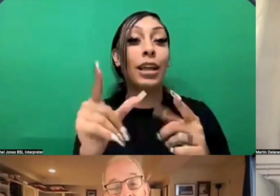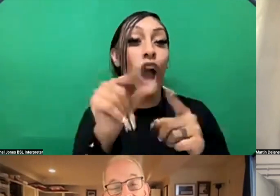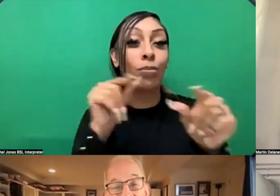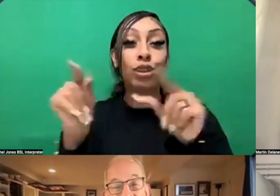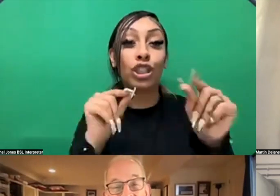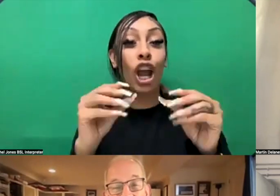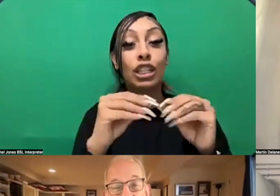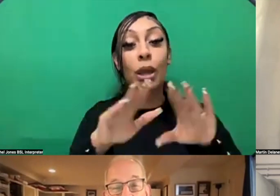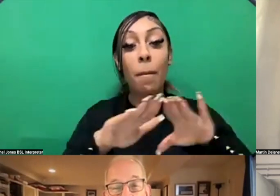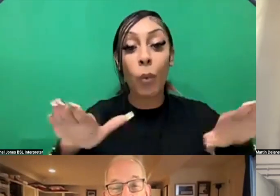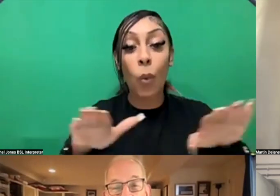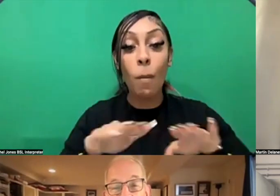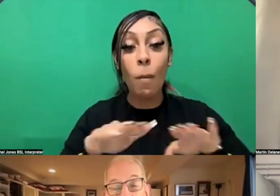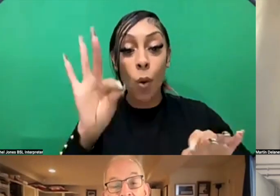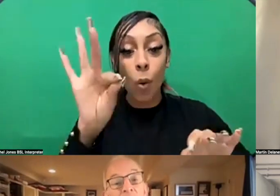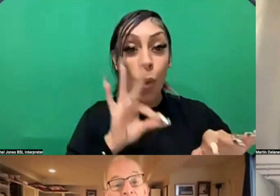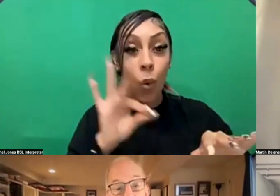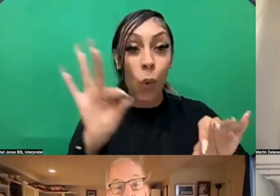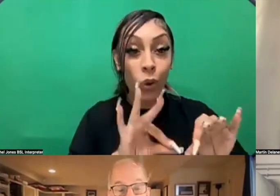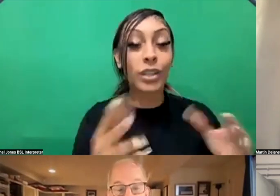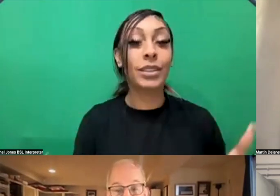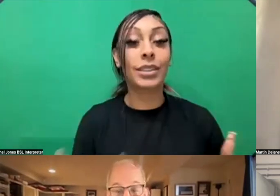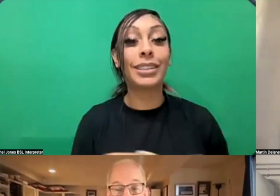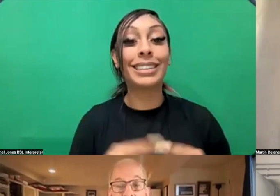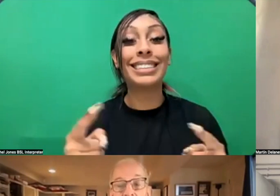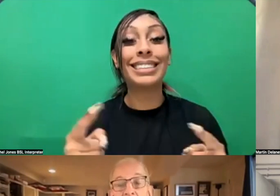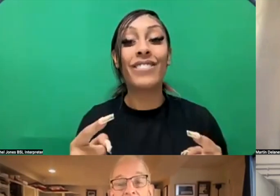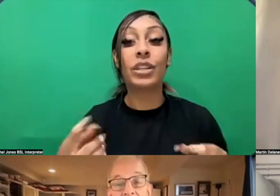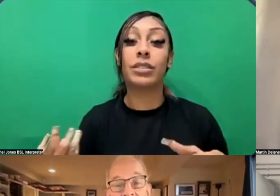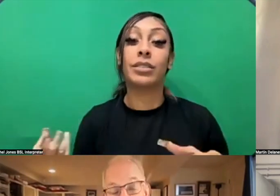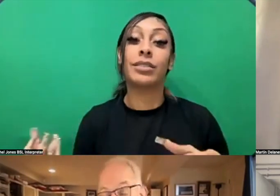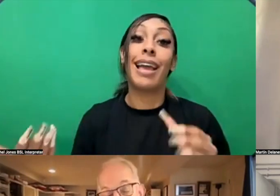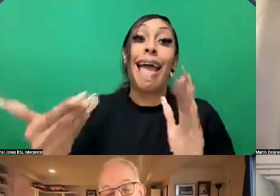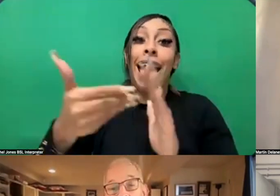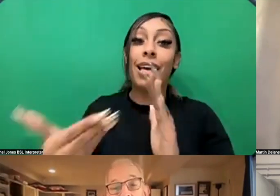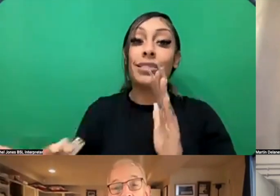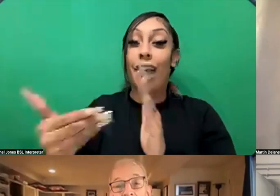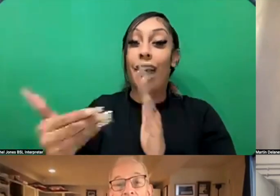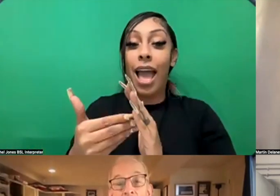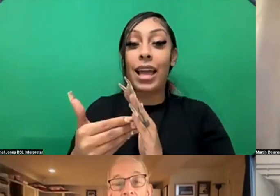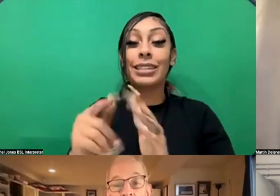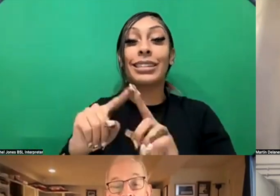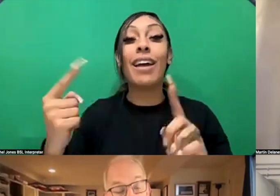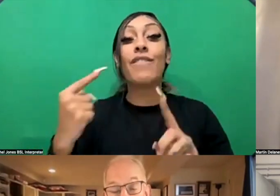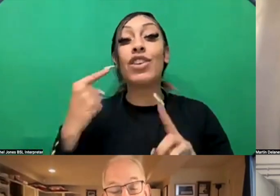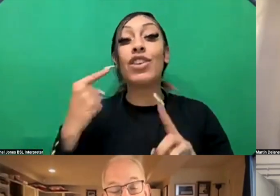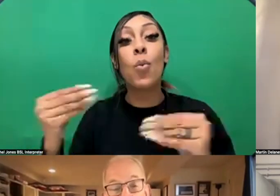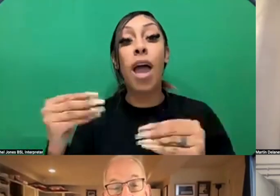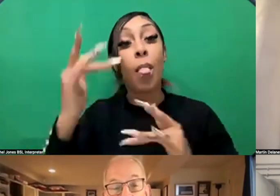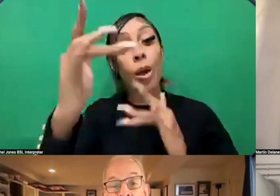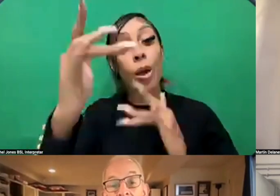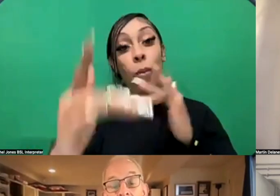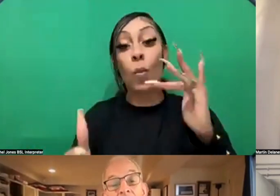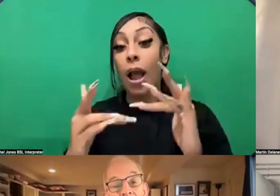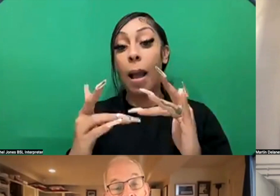it, and different components that you can attach to it, and the different software available on the web, there's a wonderful